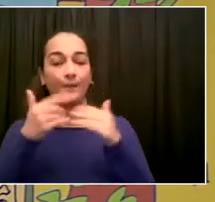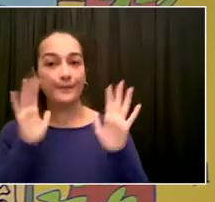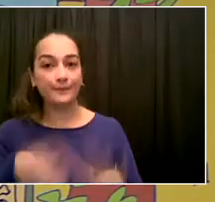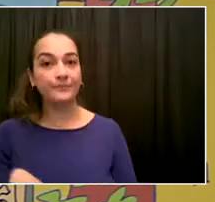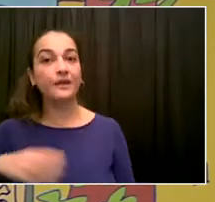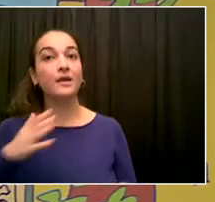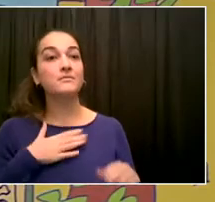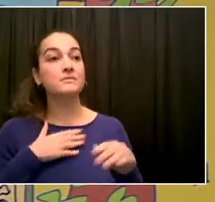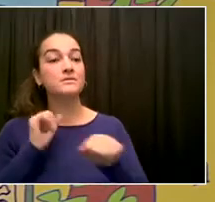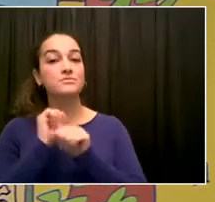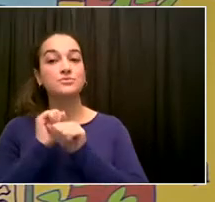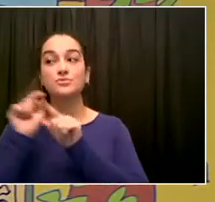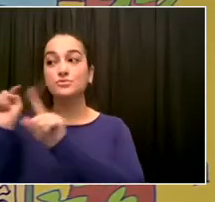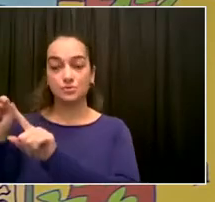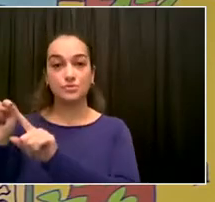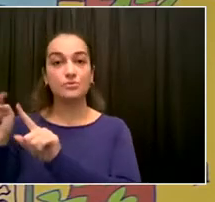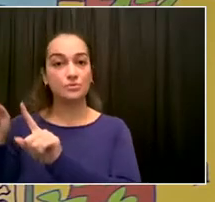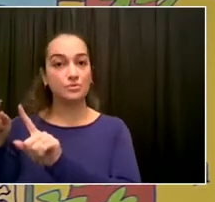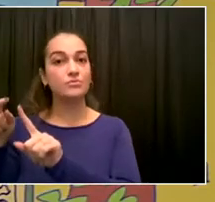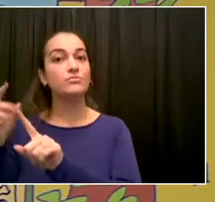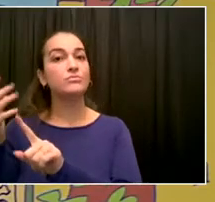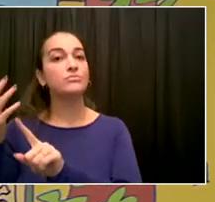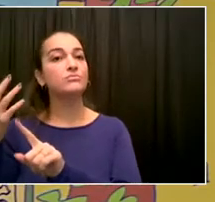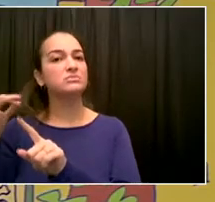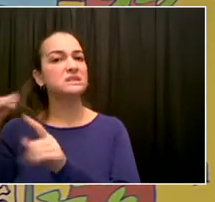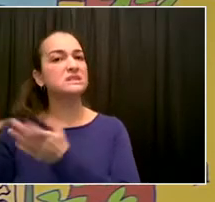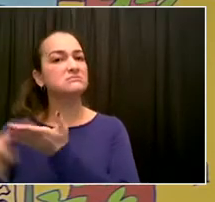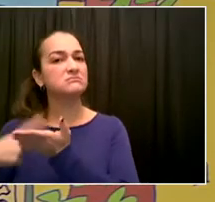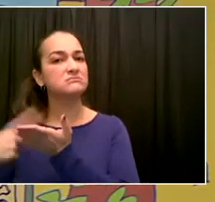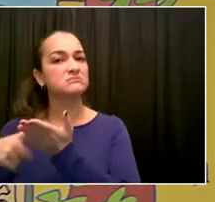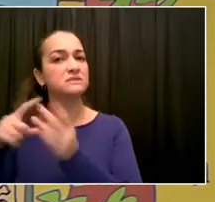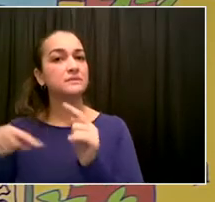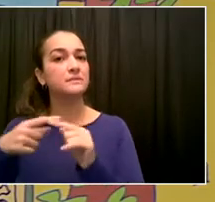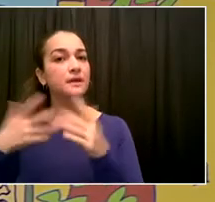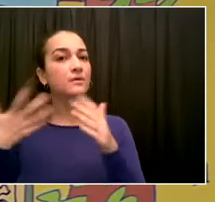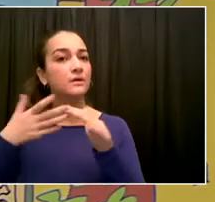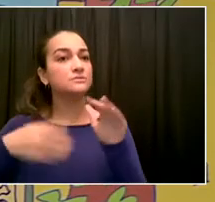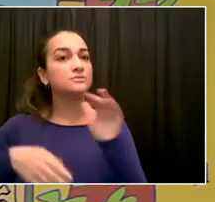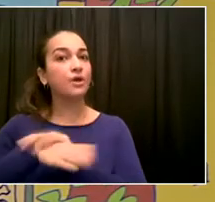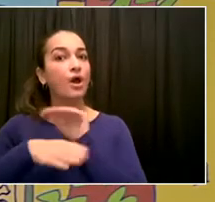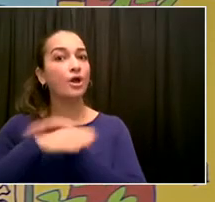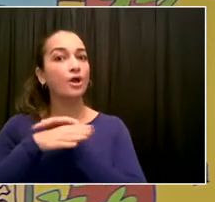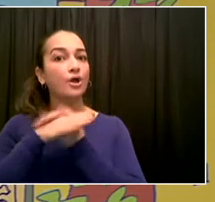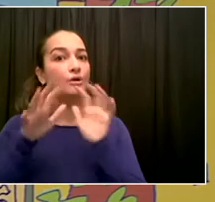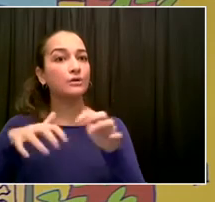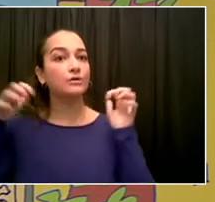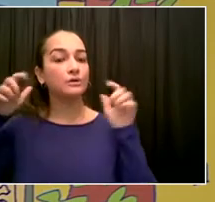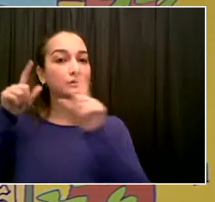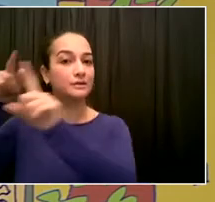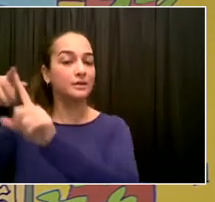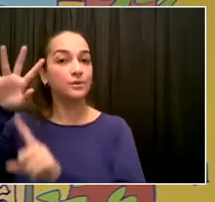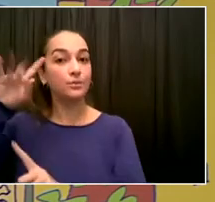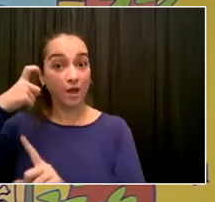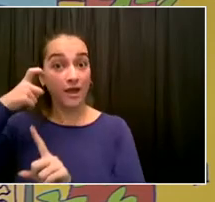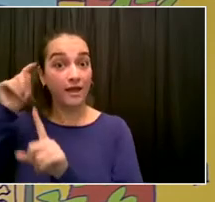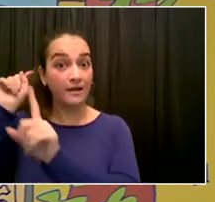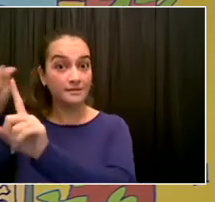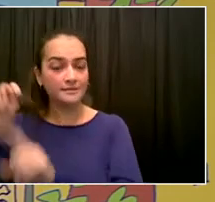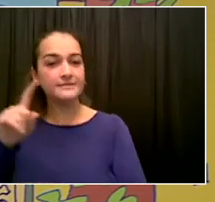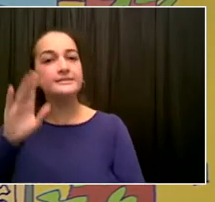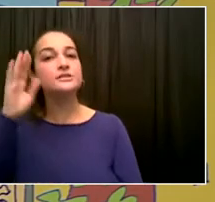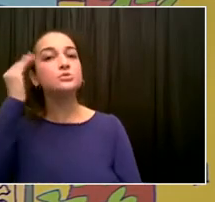stadium in the Bronx. And I know there's been some back and forth, some issues with the EDC and FYCFC. So my question to you is, can you